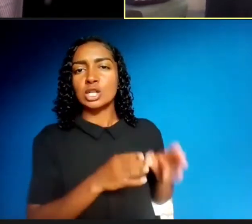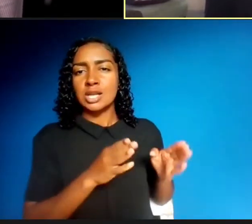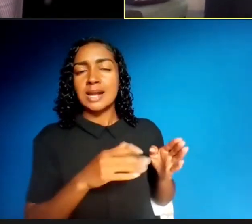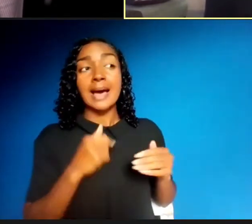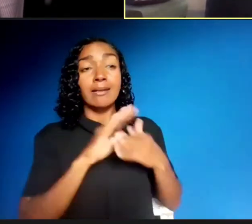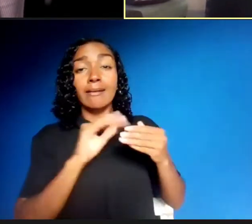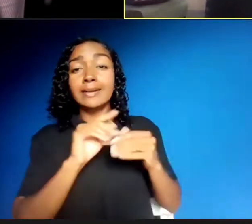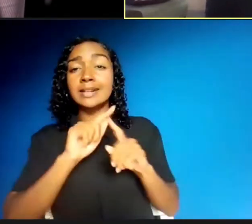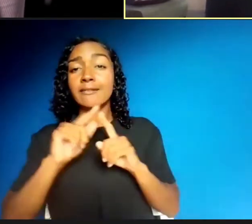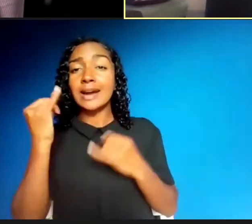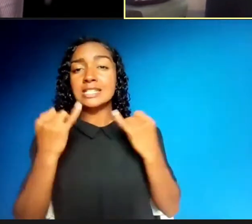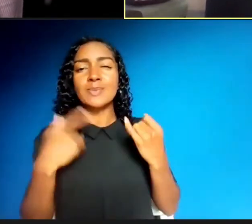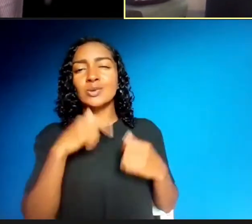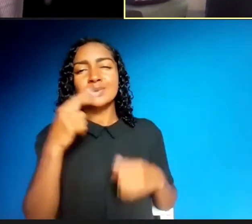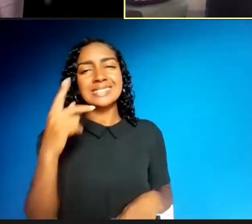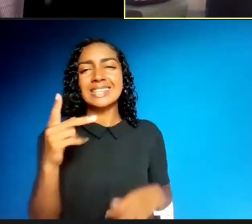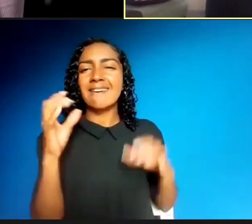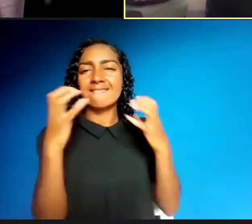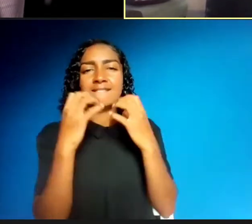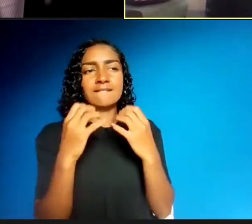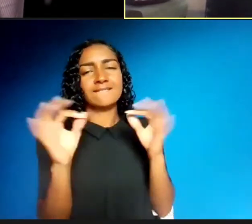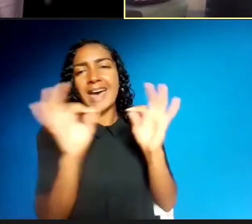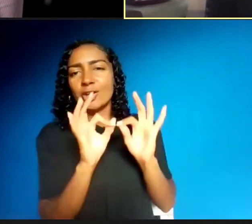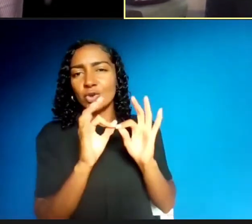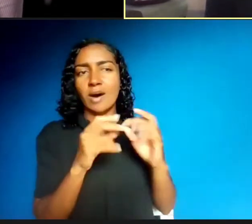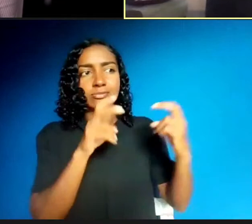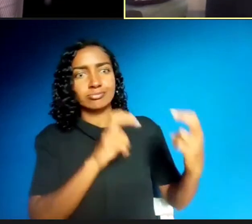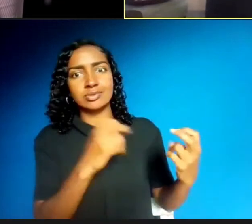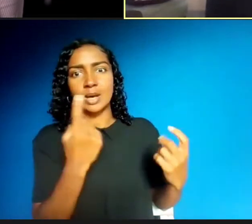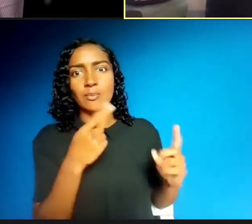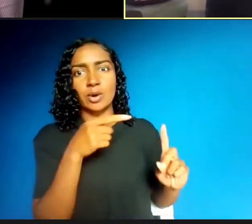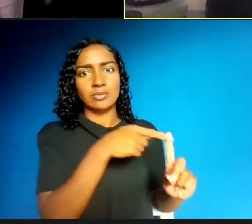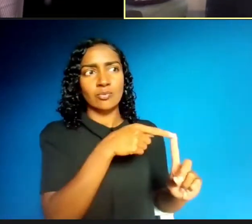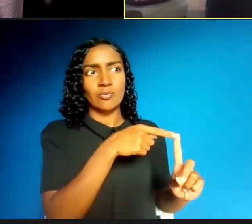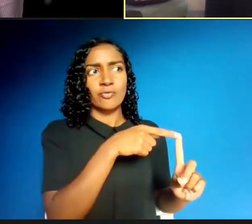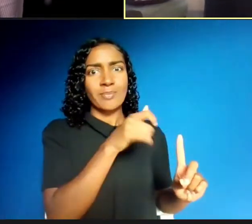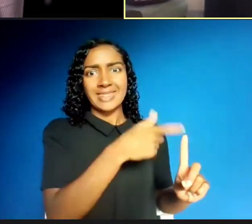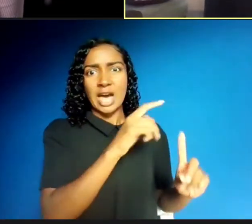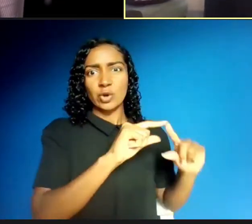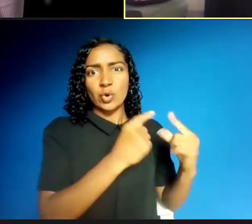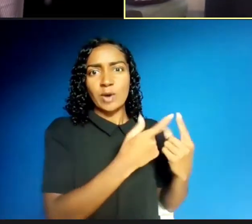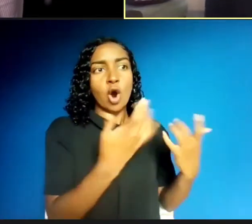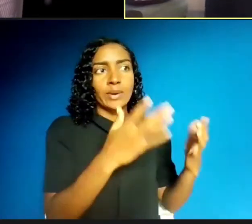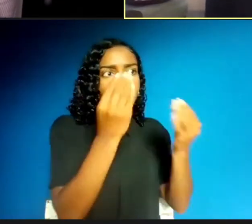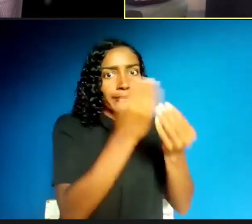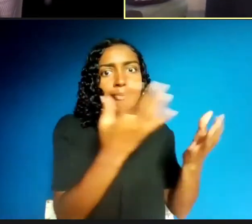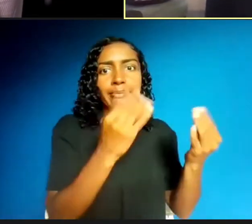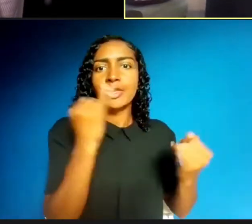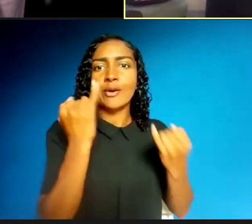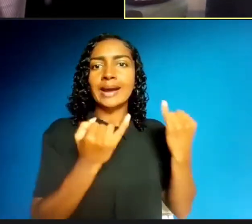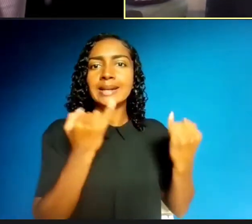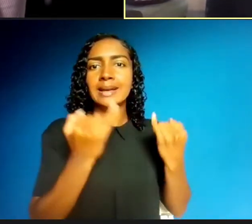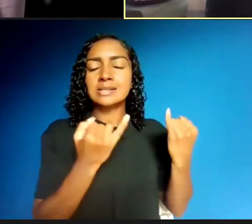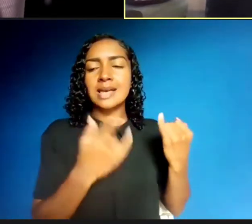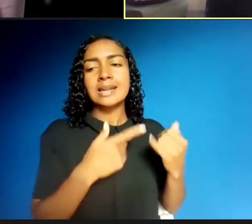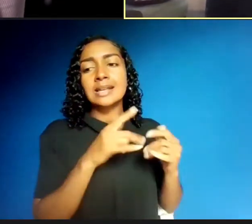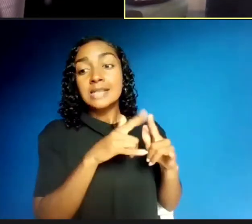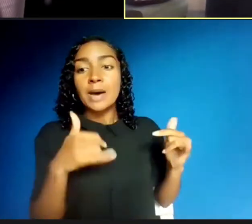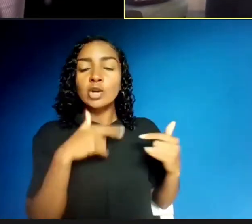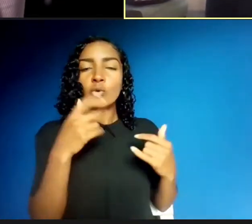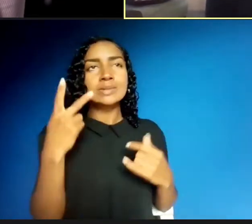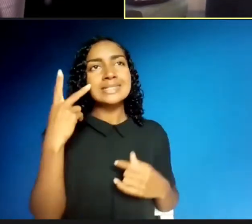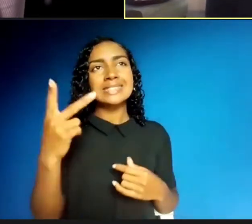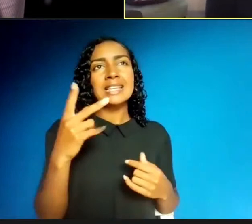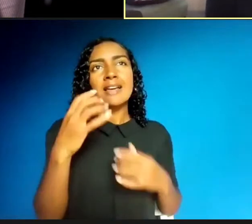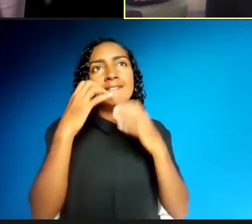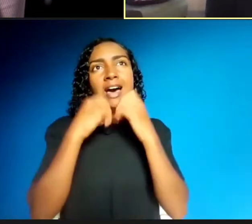in sitting down with somebody from QAnon, because I think they're doing a pretty good job of getting their ideas out there. But I also don't see the value of sitting down with an interview with President Trump